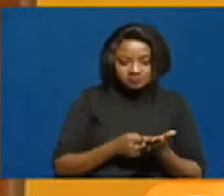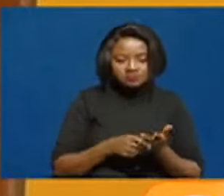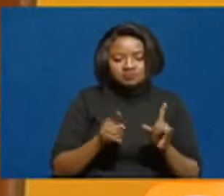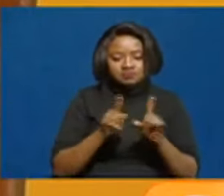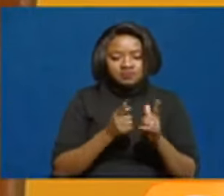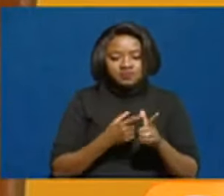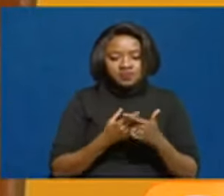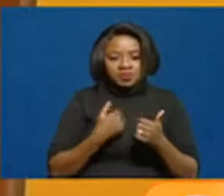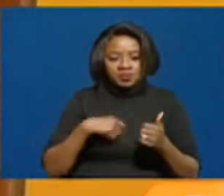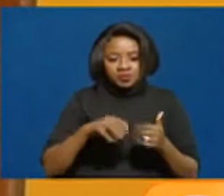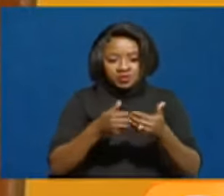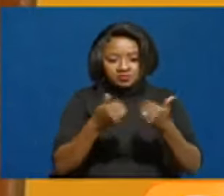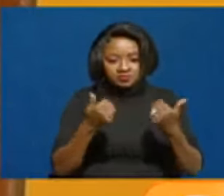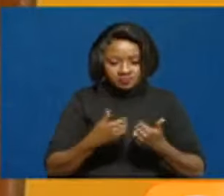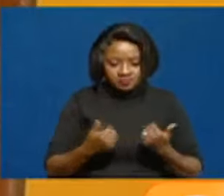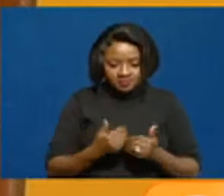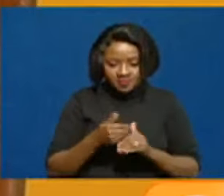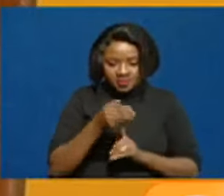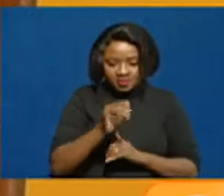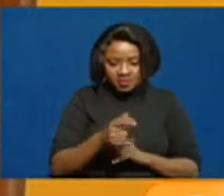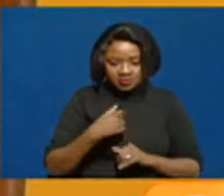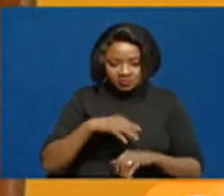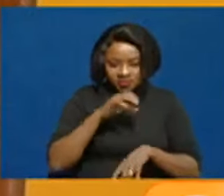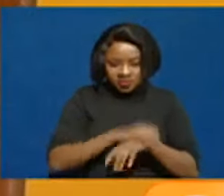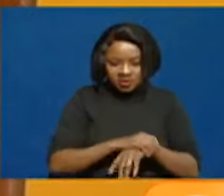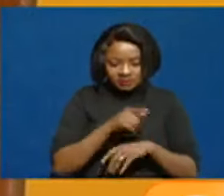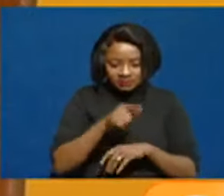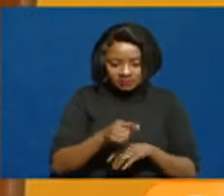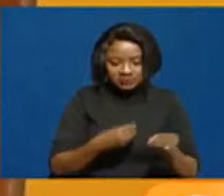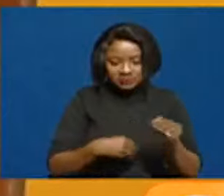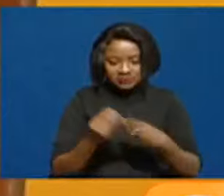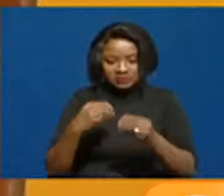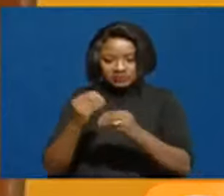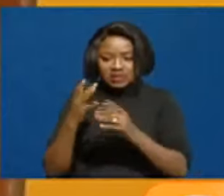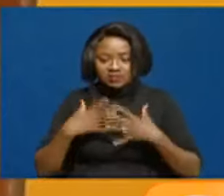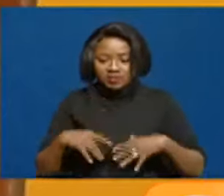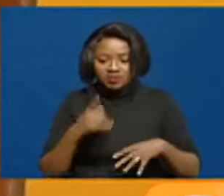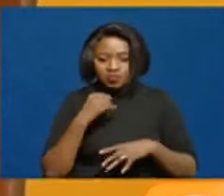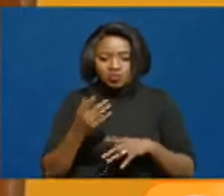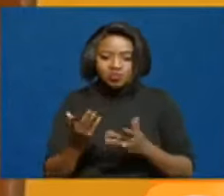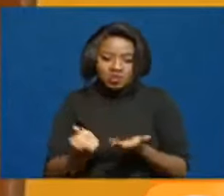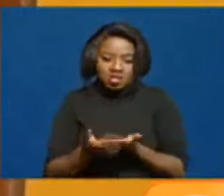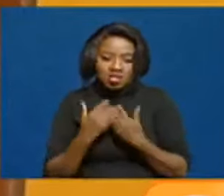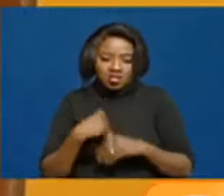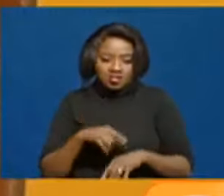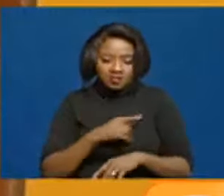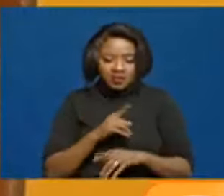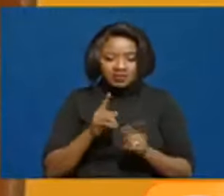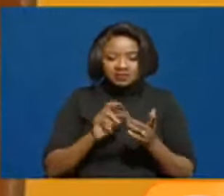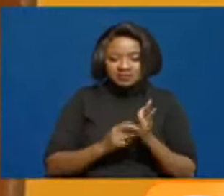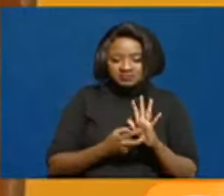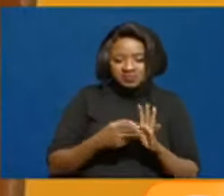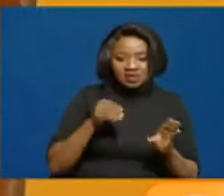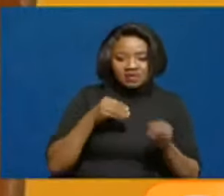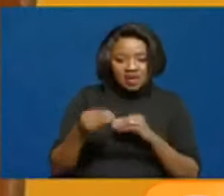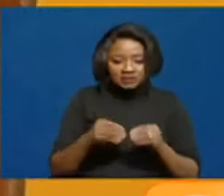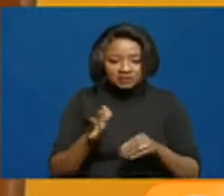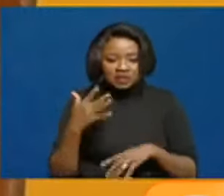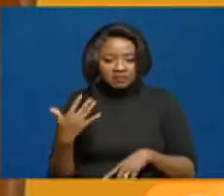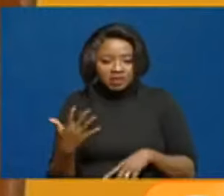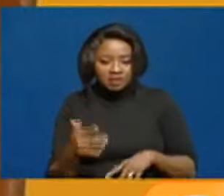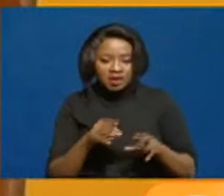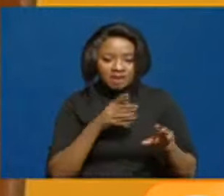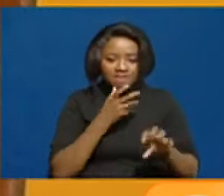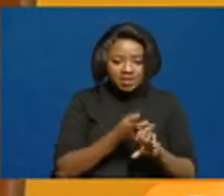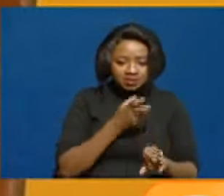after separating them, we get the recyclables and sell them to the people who recycle. That is the plastics, metals, papers, we sell